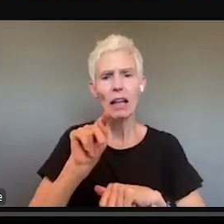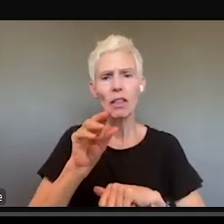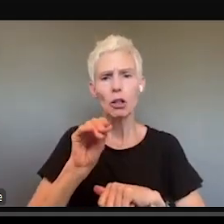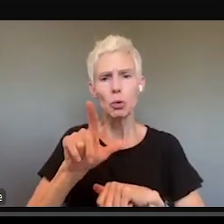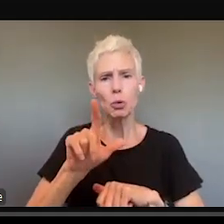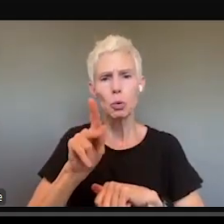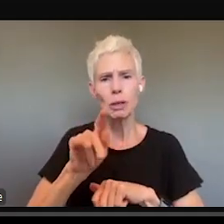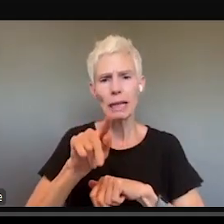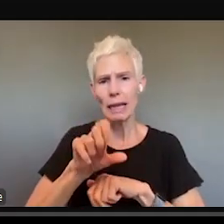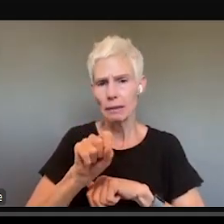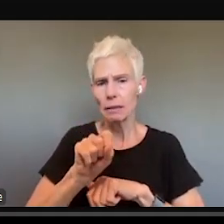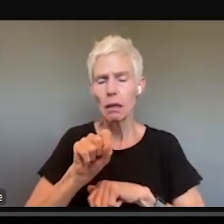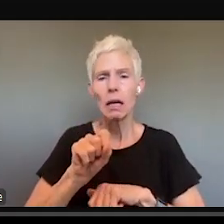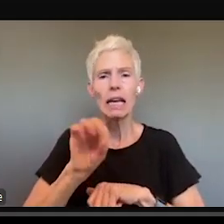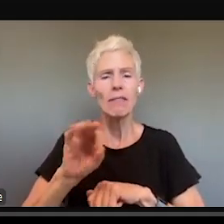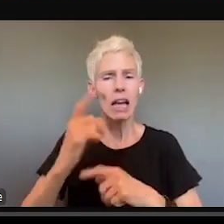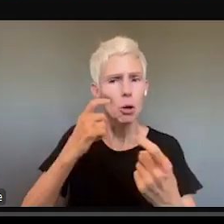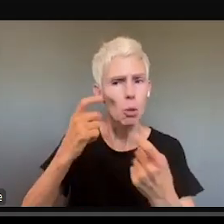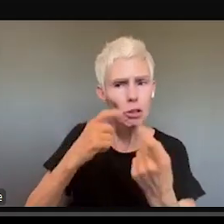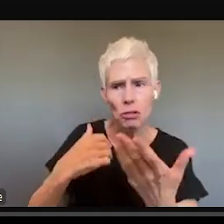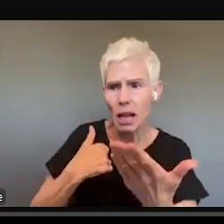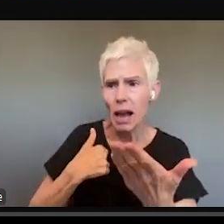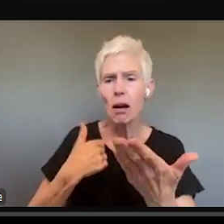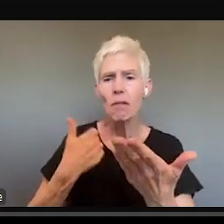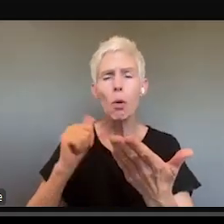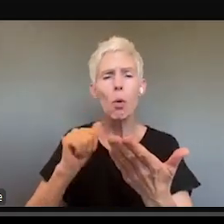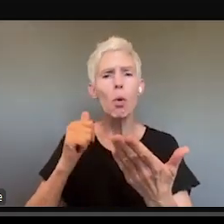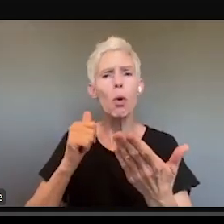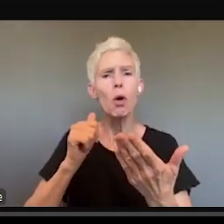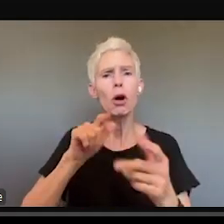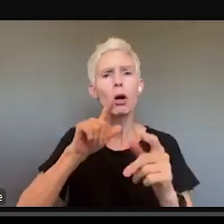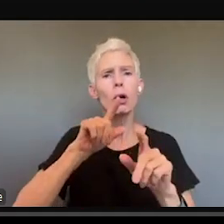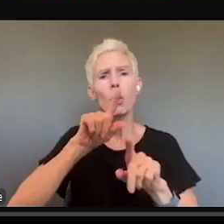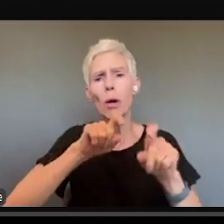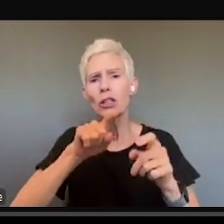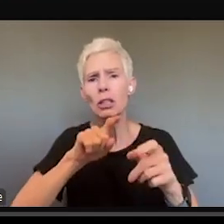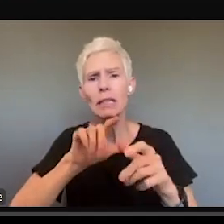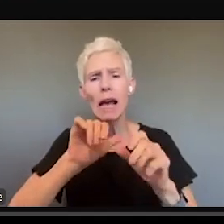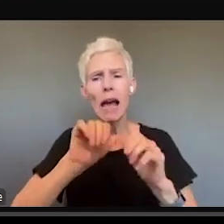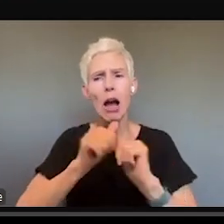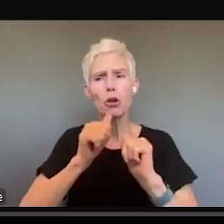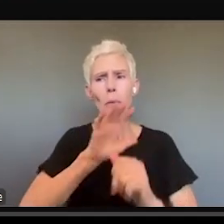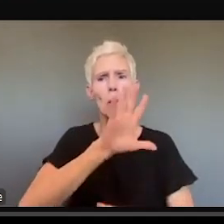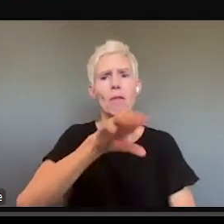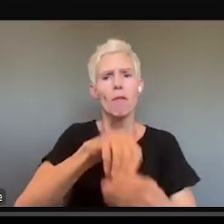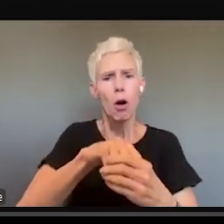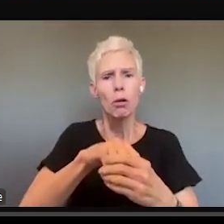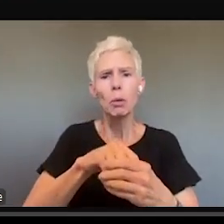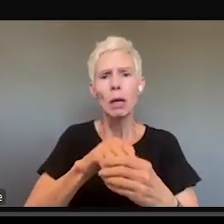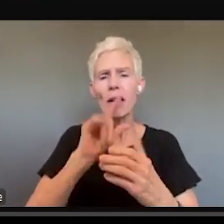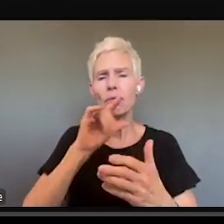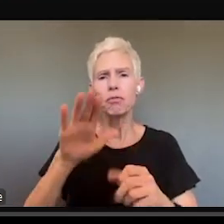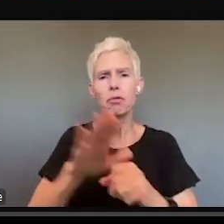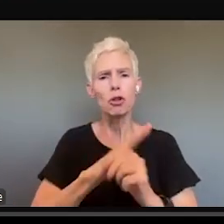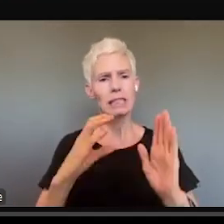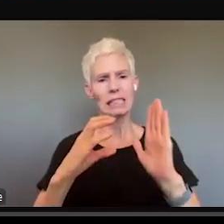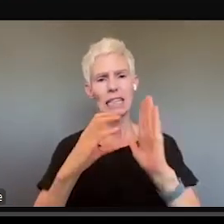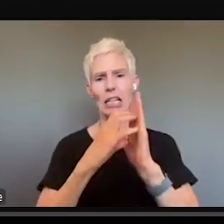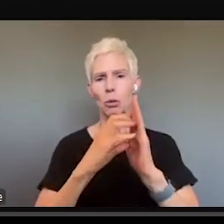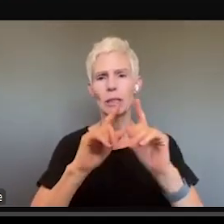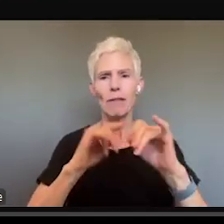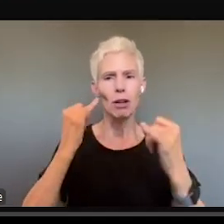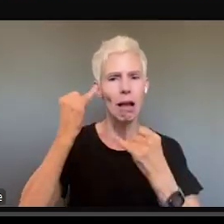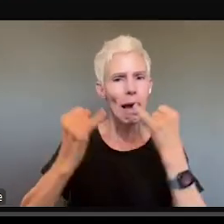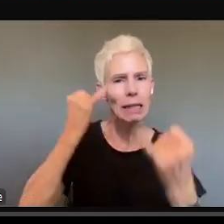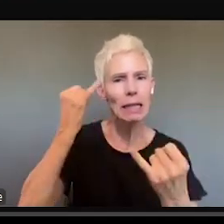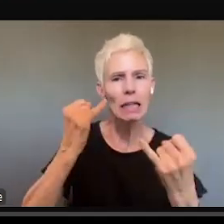there's questions about it or questions about how you can get engaged. We do have a whole section with ideas for